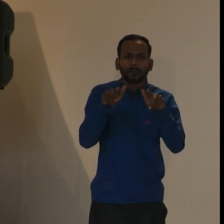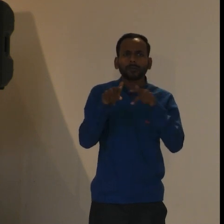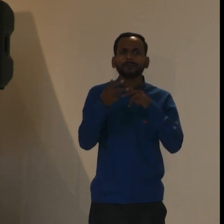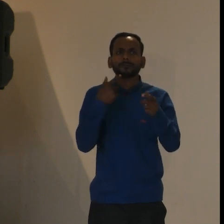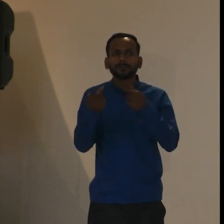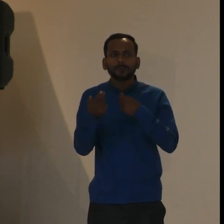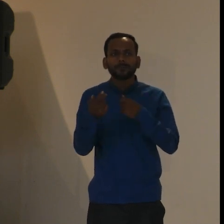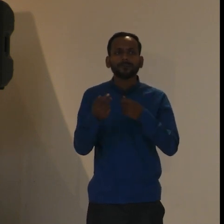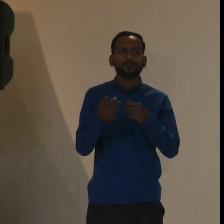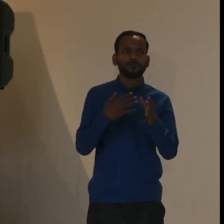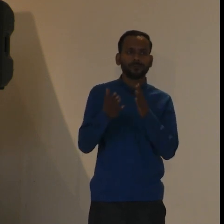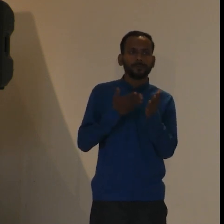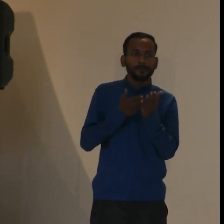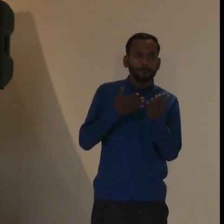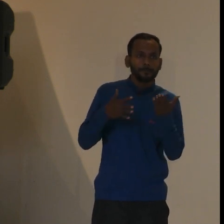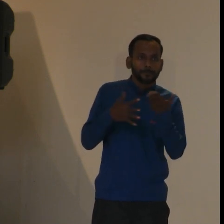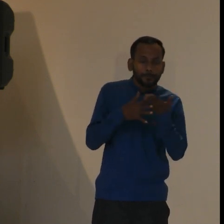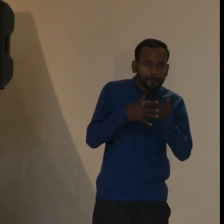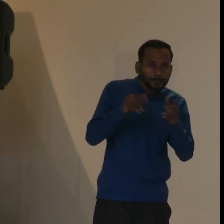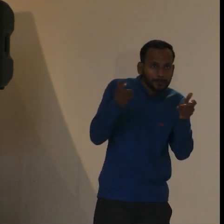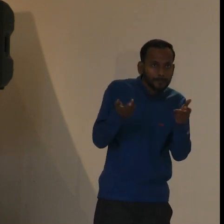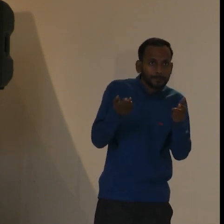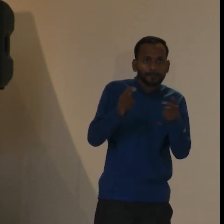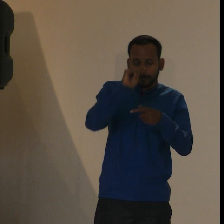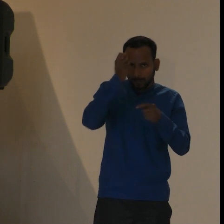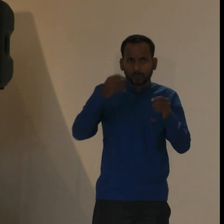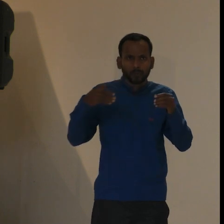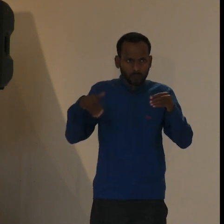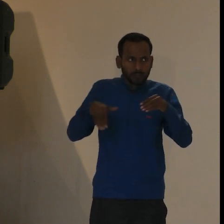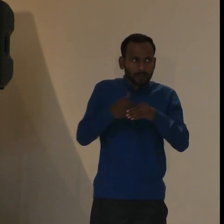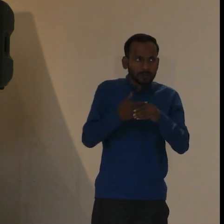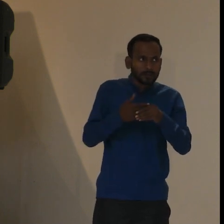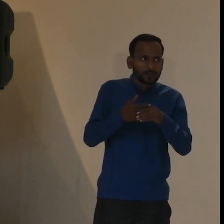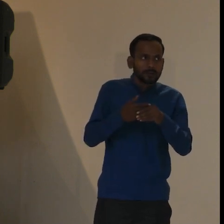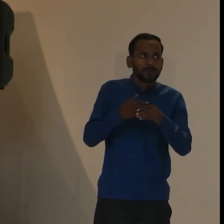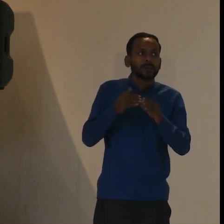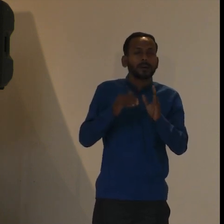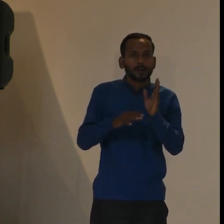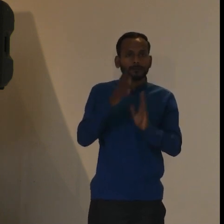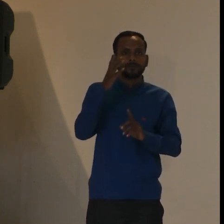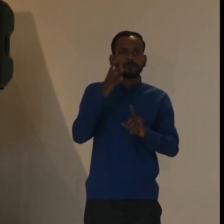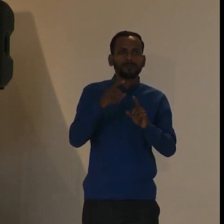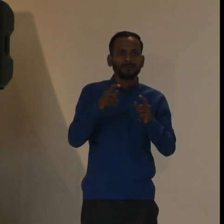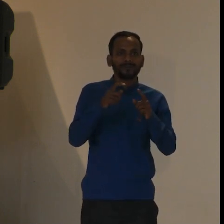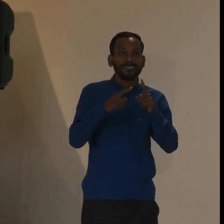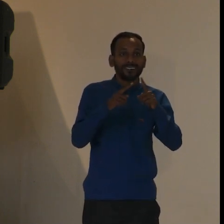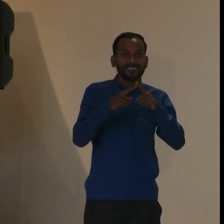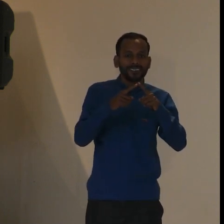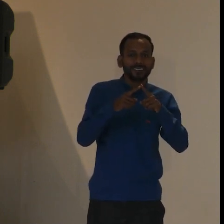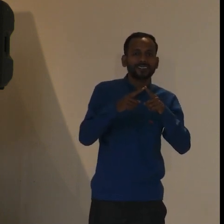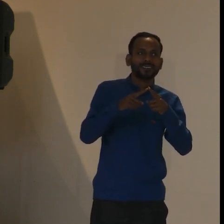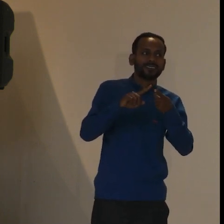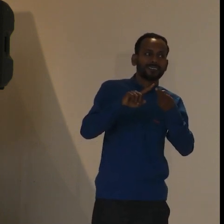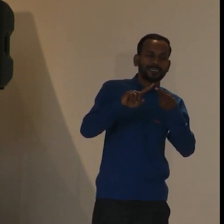actively translate it into English for me. So, I mean, with the development of technology, like Meera saying, we can have